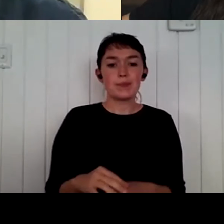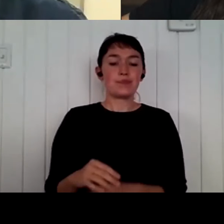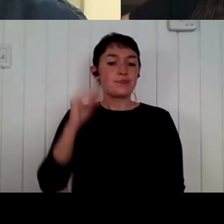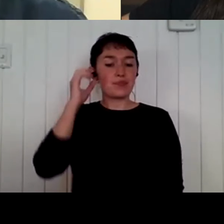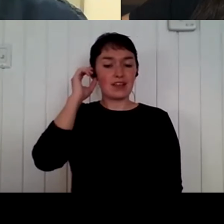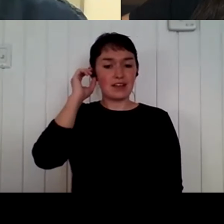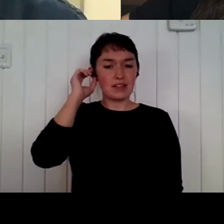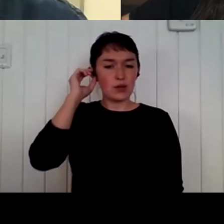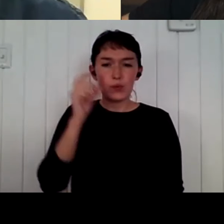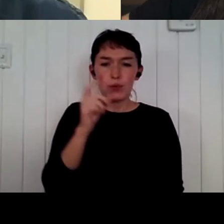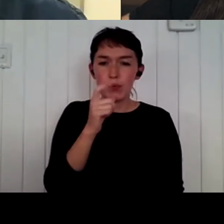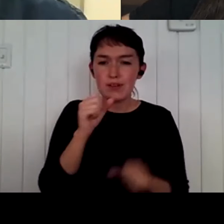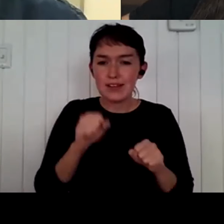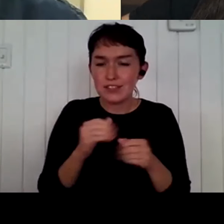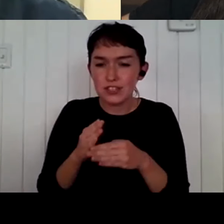can share?